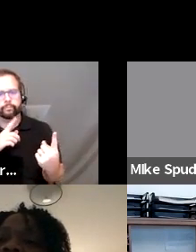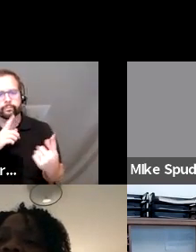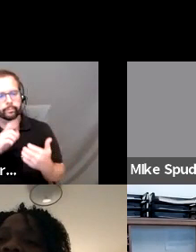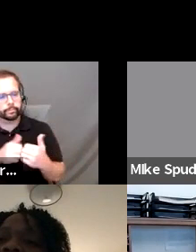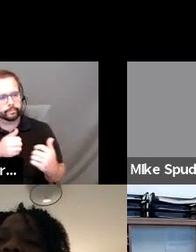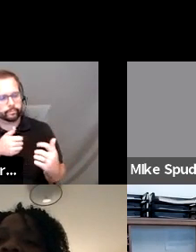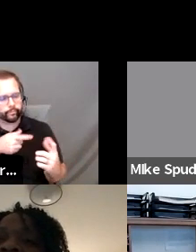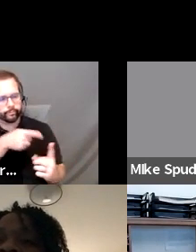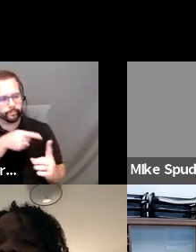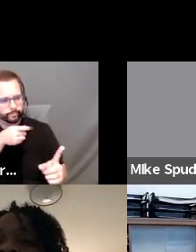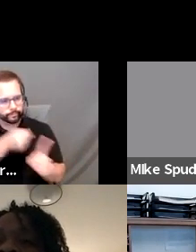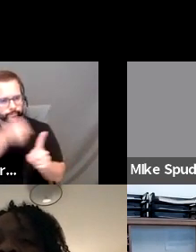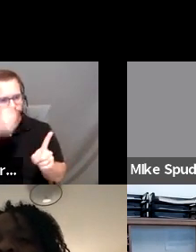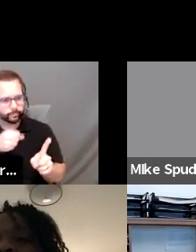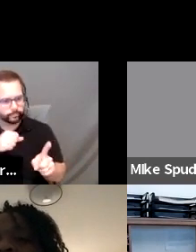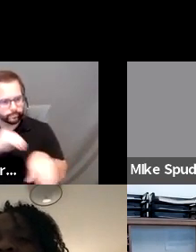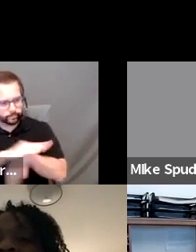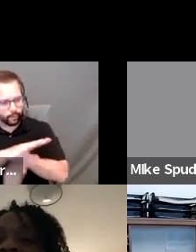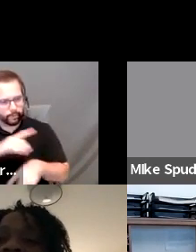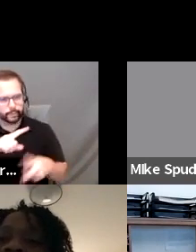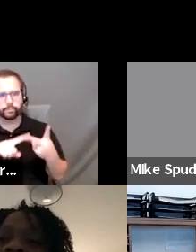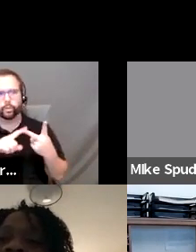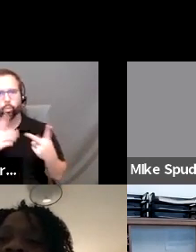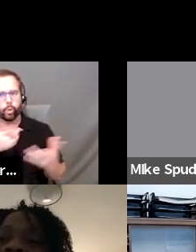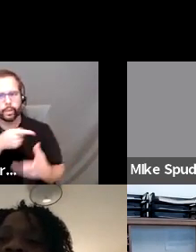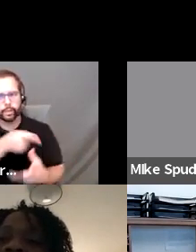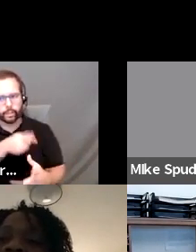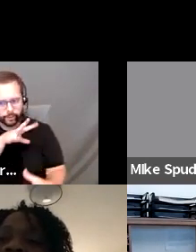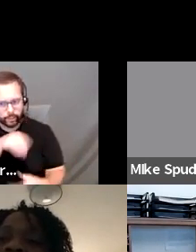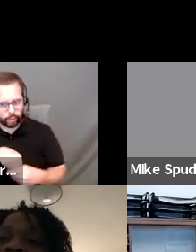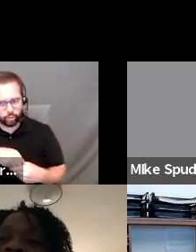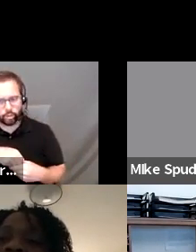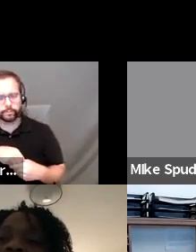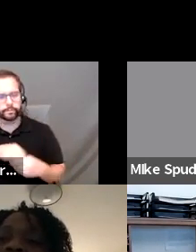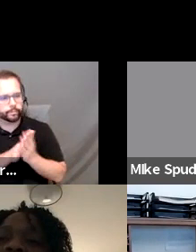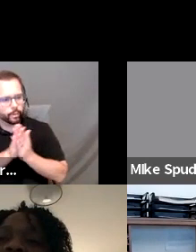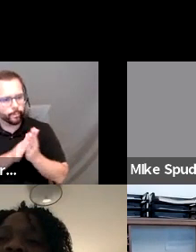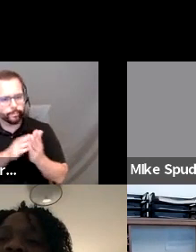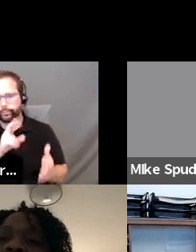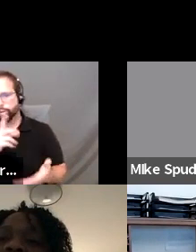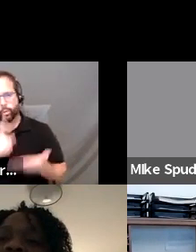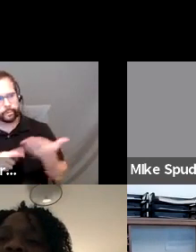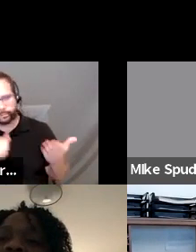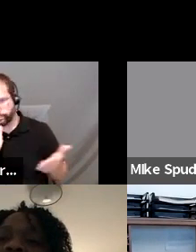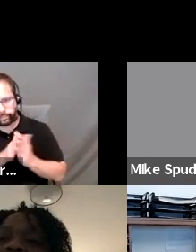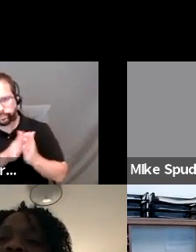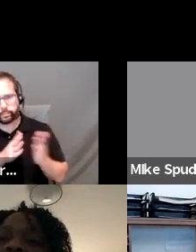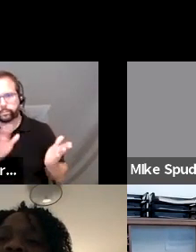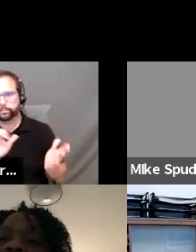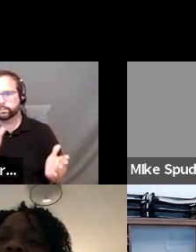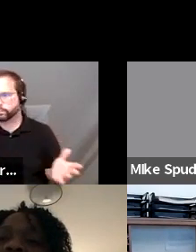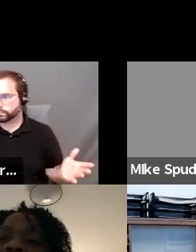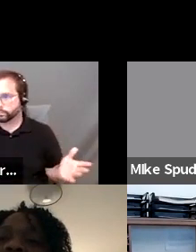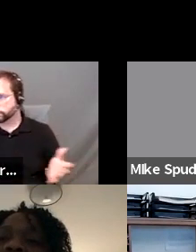are into and what our clients are not into. It's, like some of the rest of you who lives with disabilities,